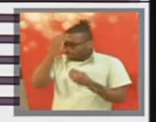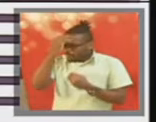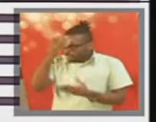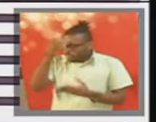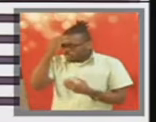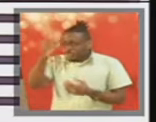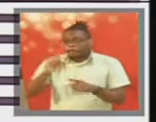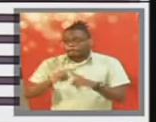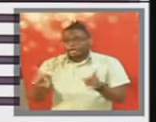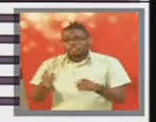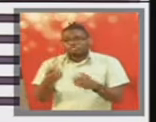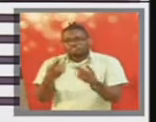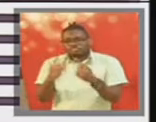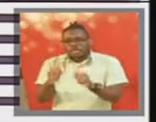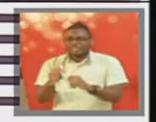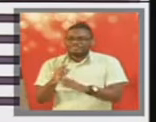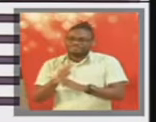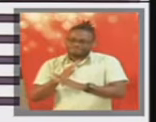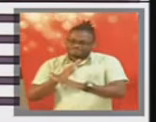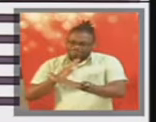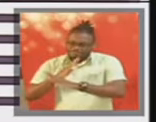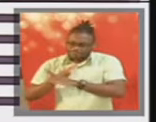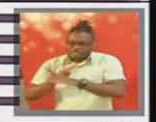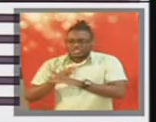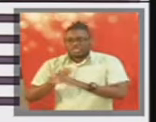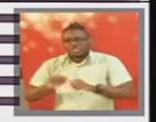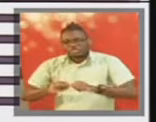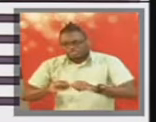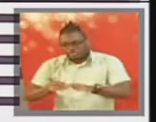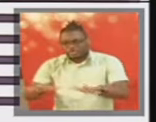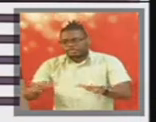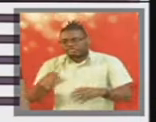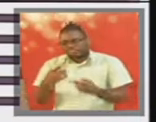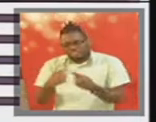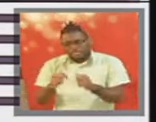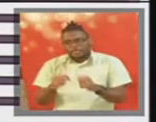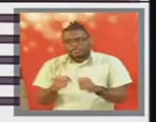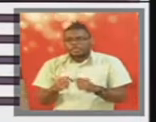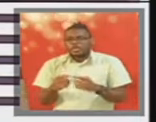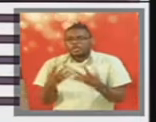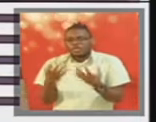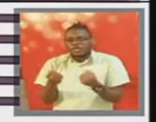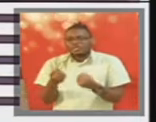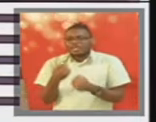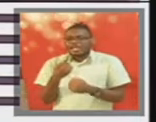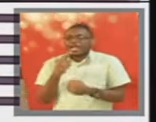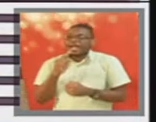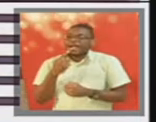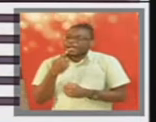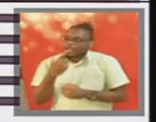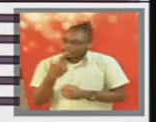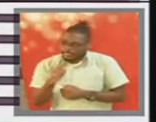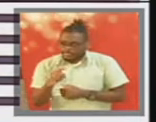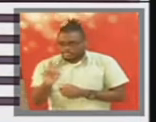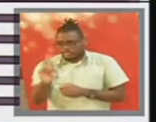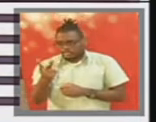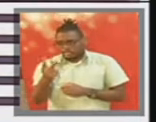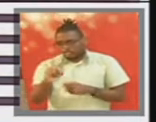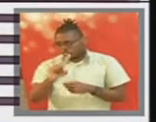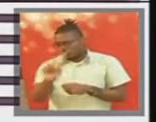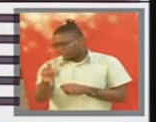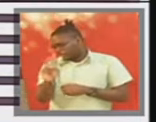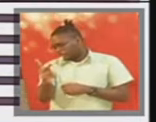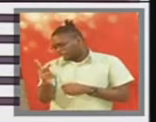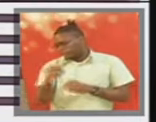opportunity to explain that in further detail. I'd like to tackle a bit of the second question as well, noting that, as you've again